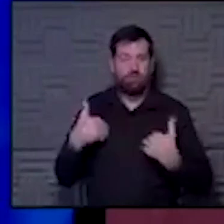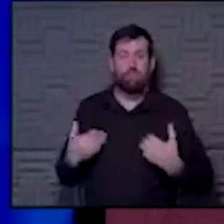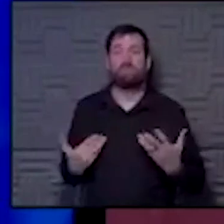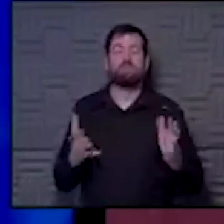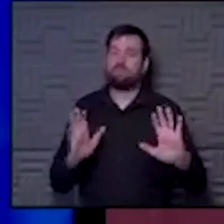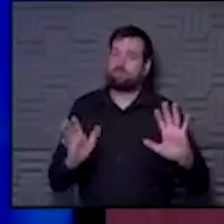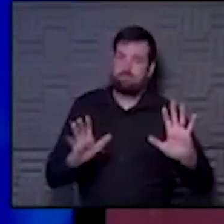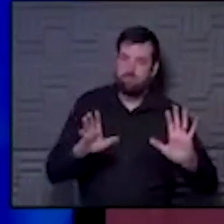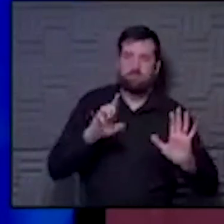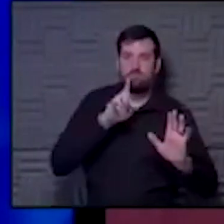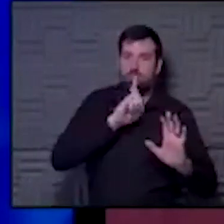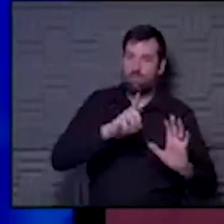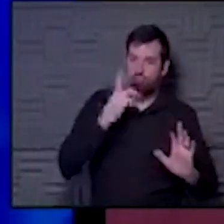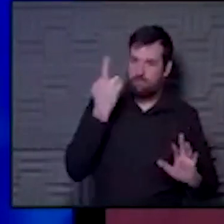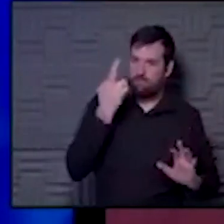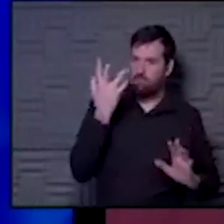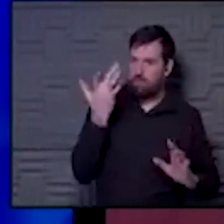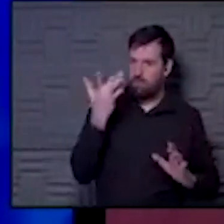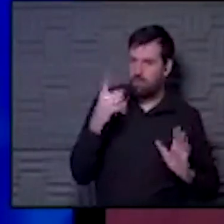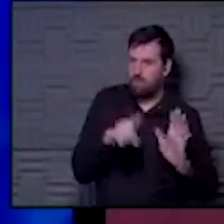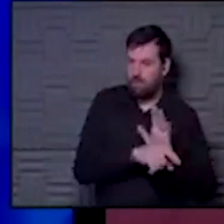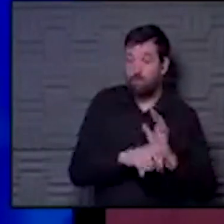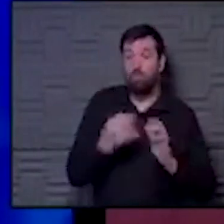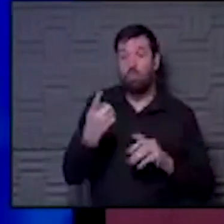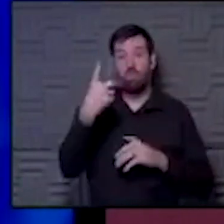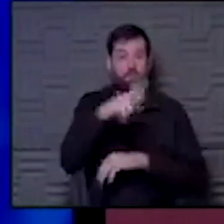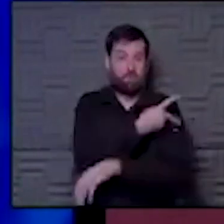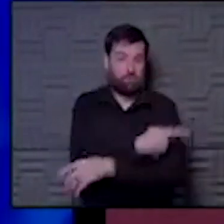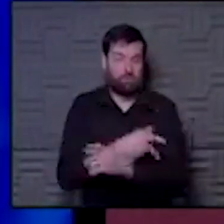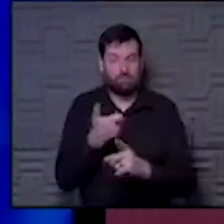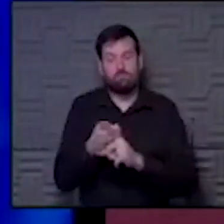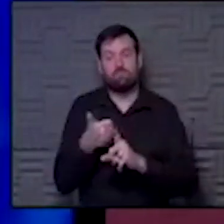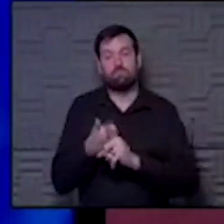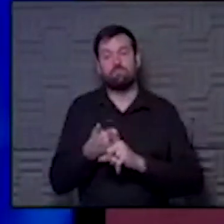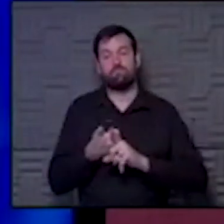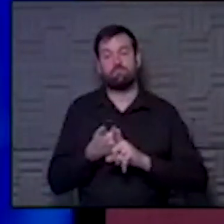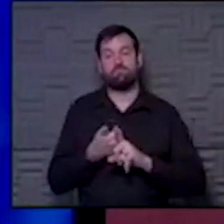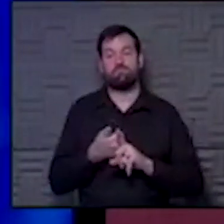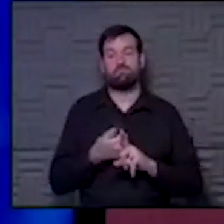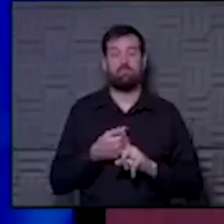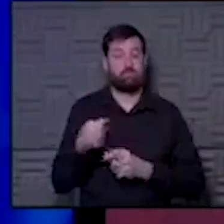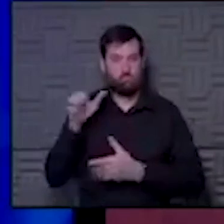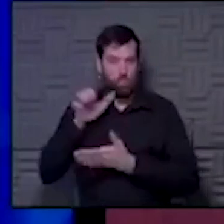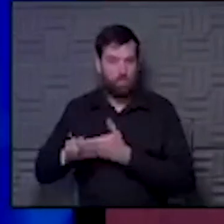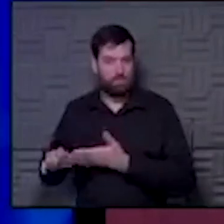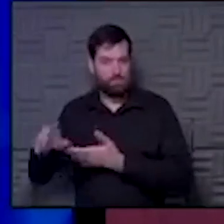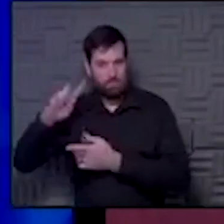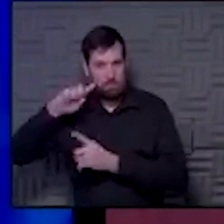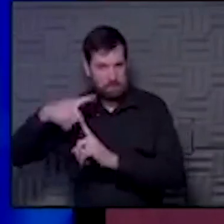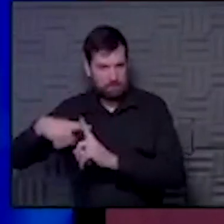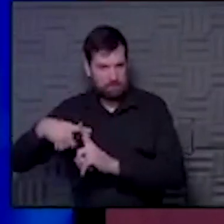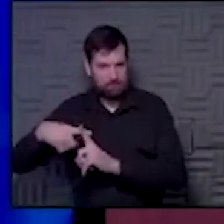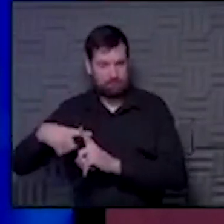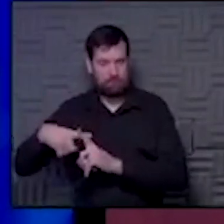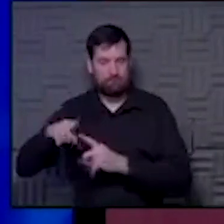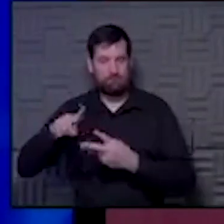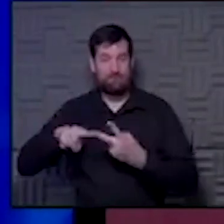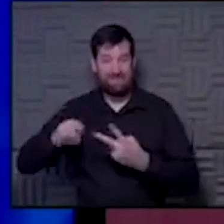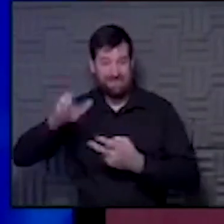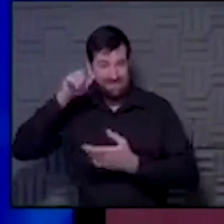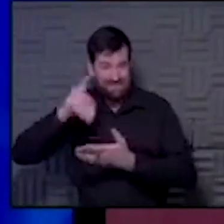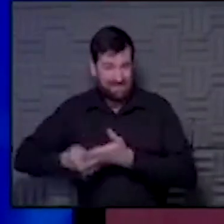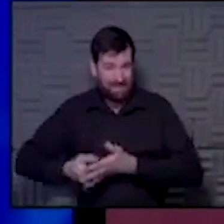that tests are negative. You know, I have a patient right now whose wife is positive, his